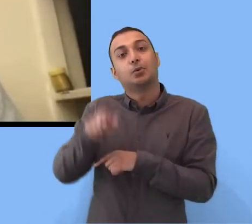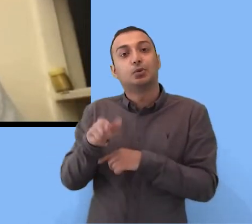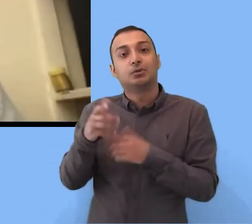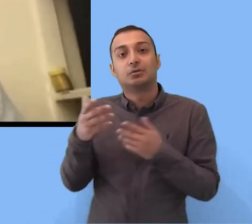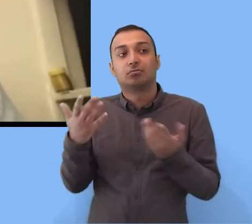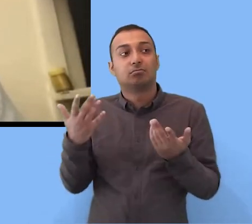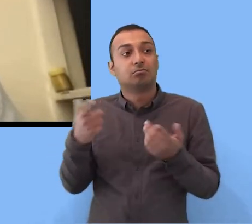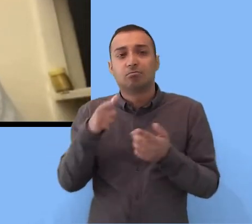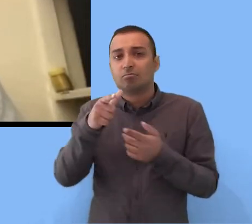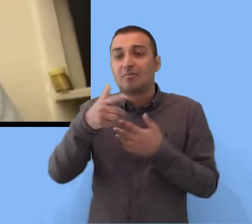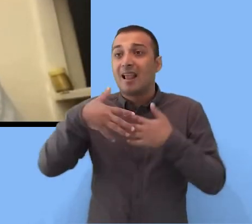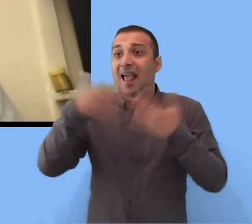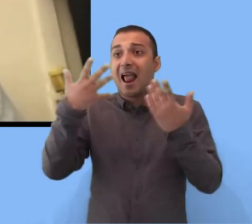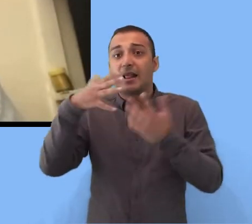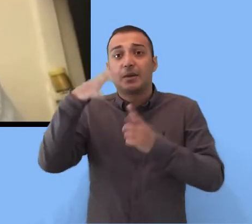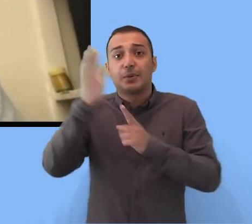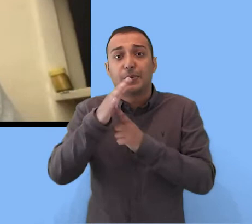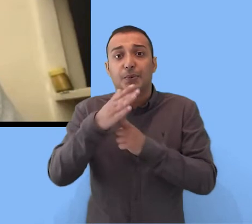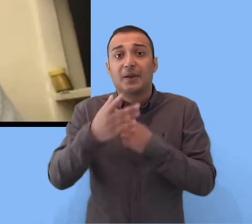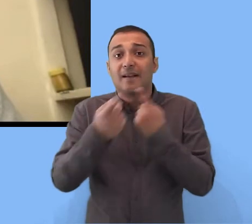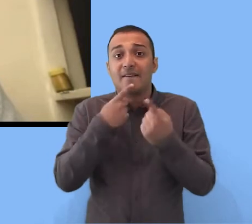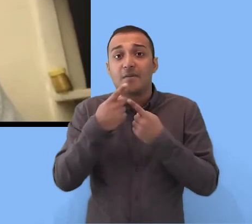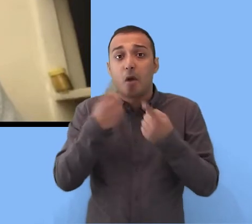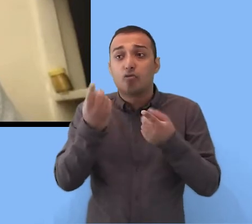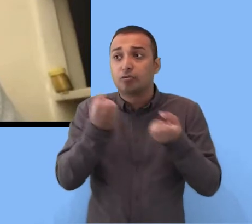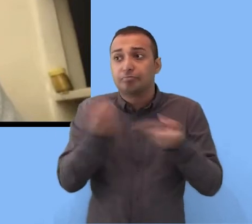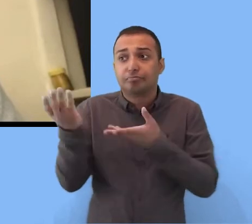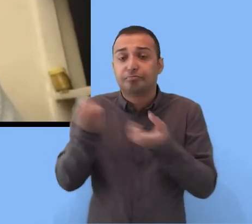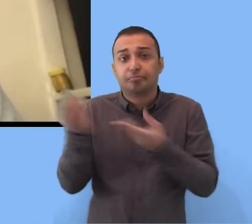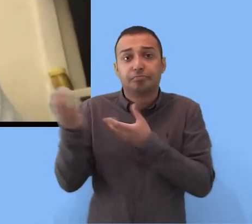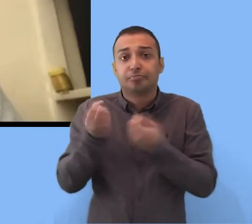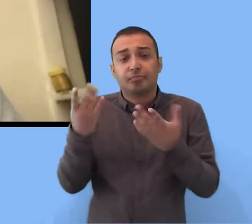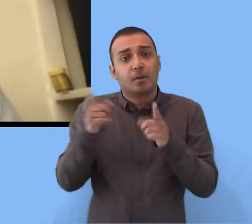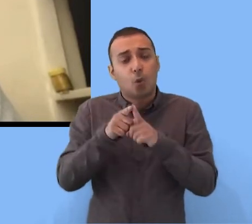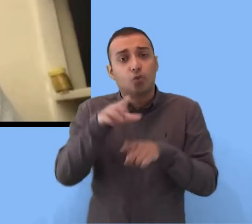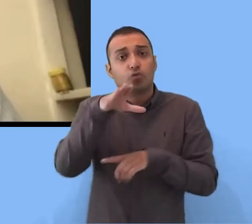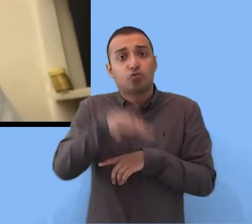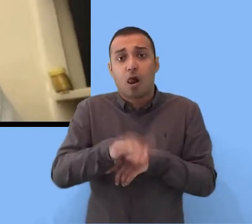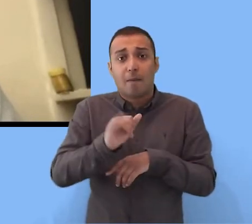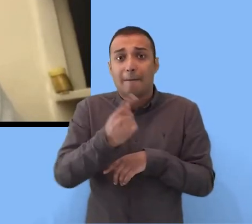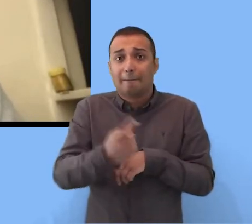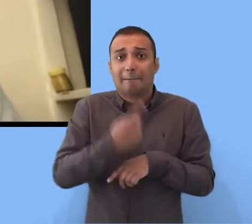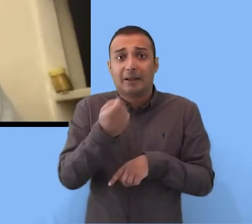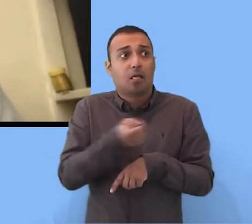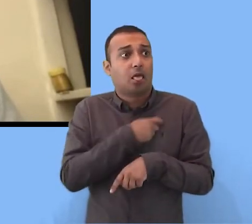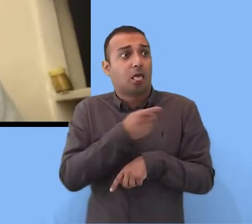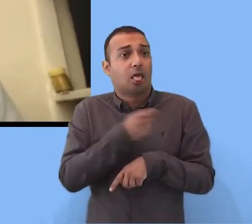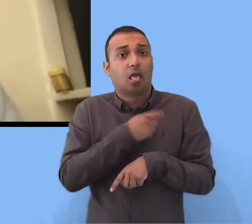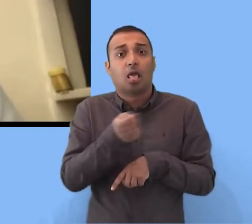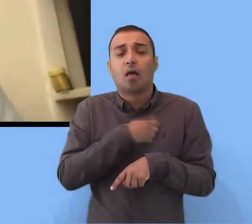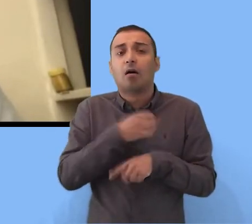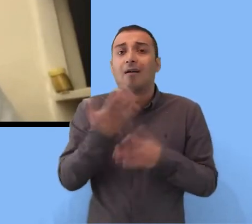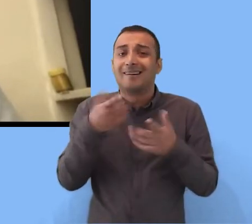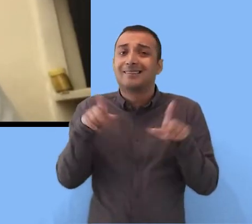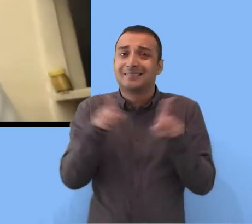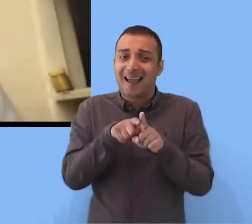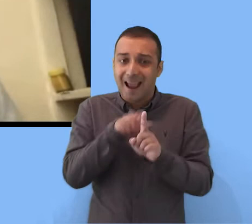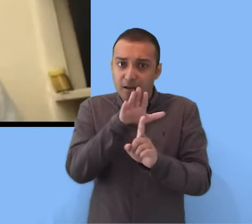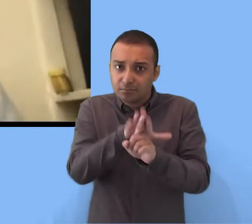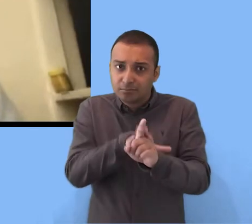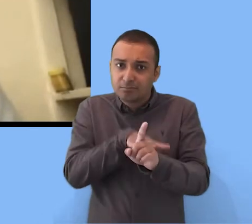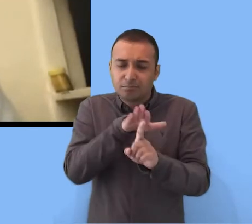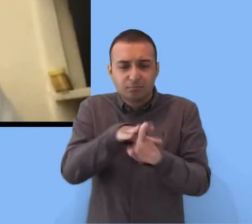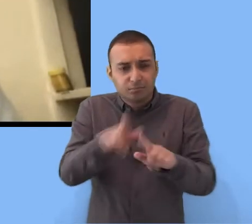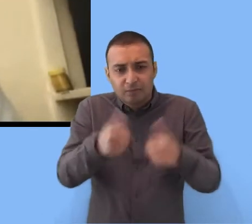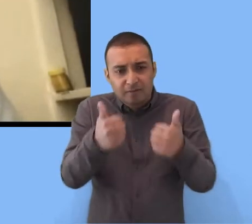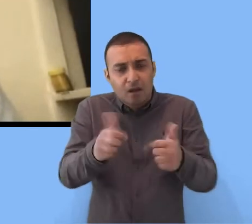know, just helping, reassuring the child that they'll be fine. And this is why it's important to have a diverse